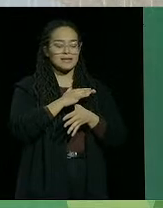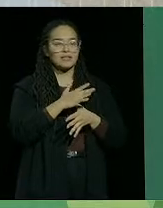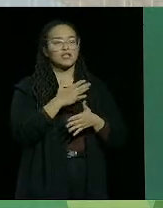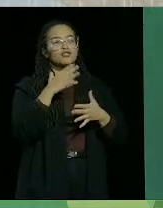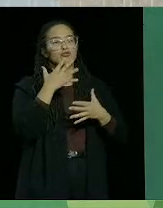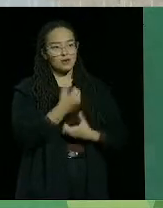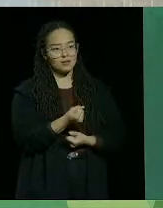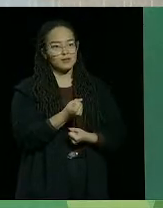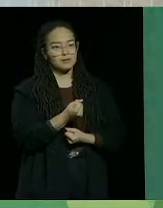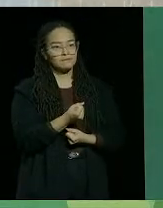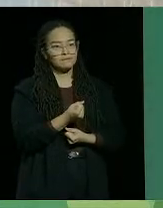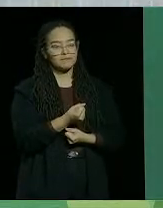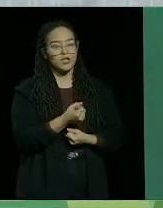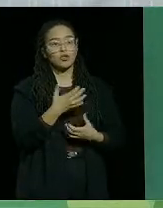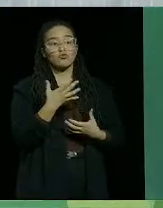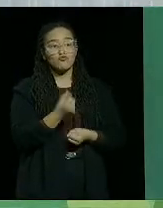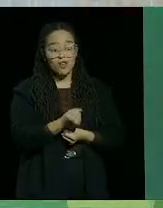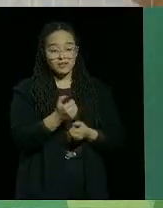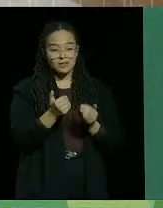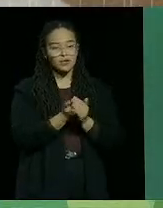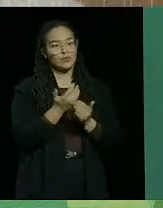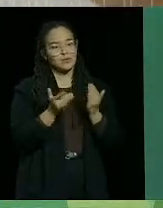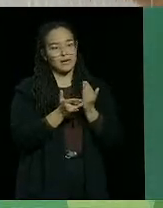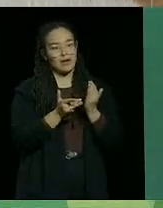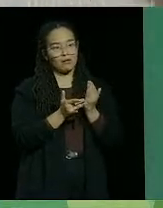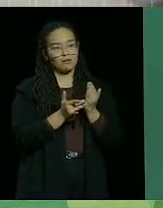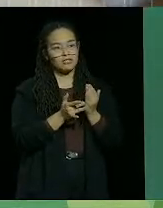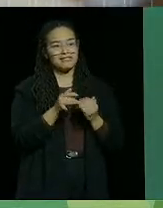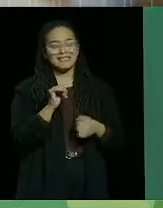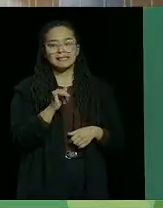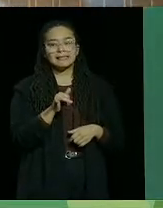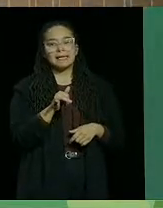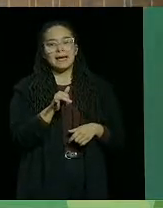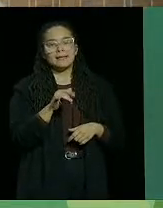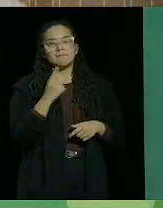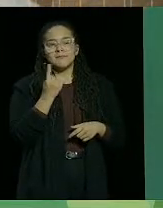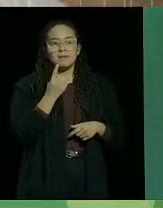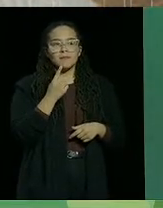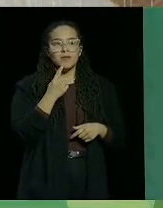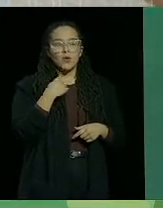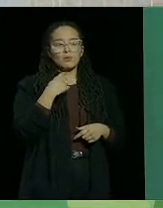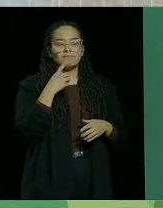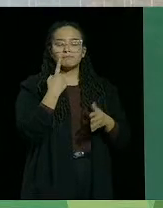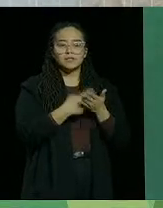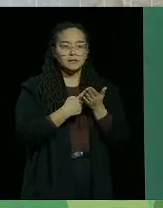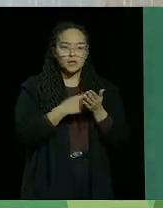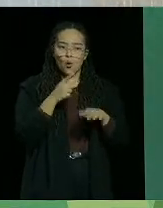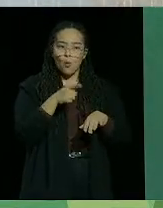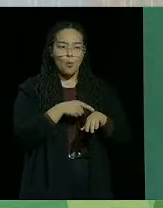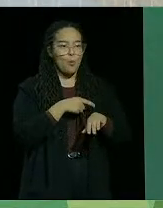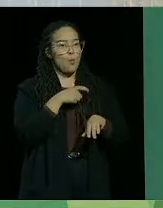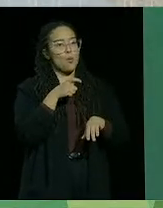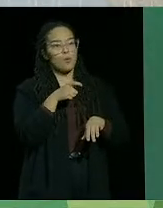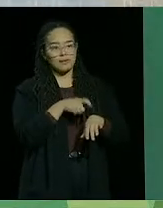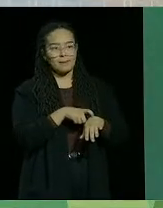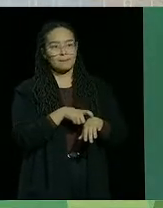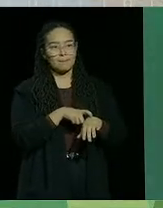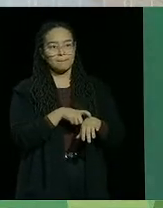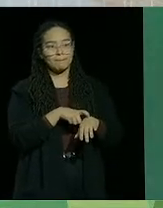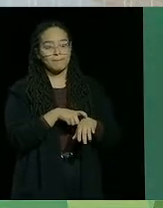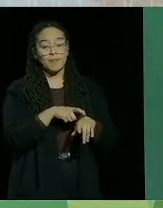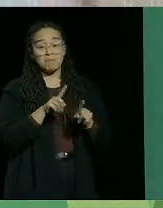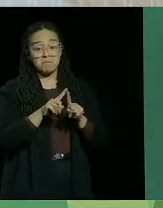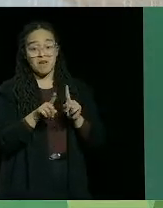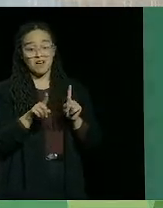of trust. Trust in new technologies. This is something we have been talking about for a long